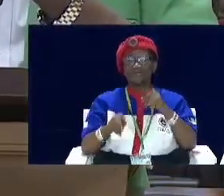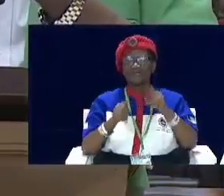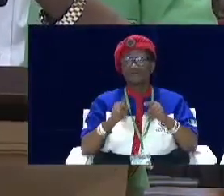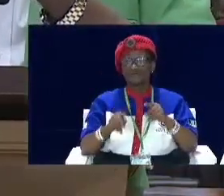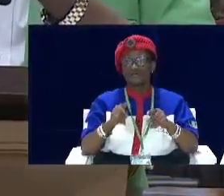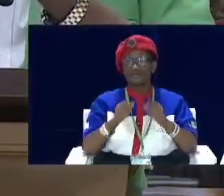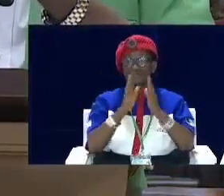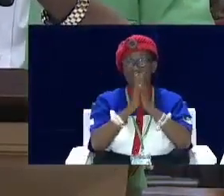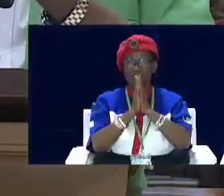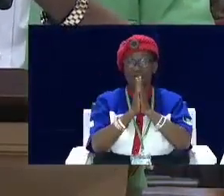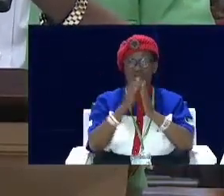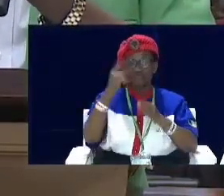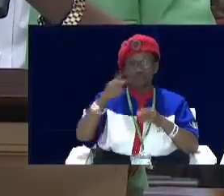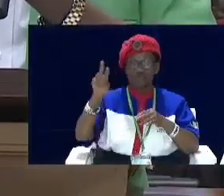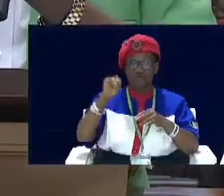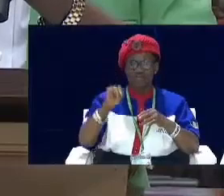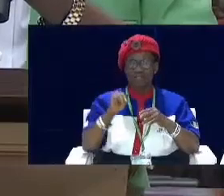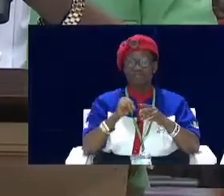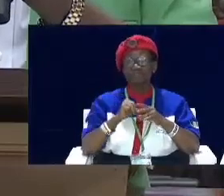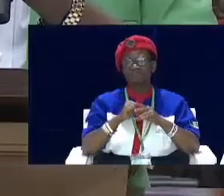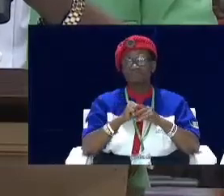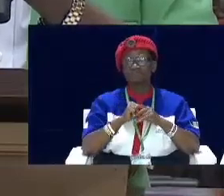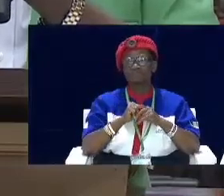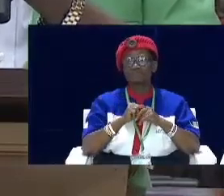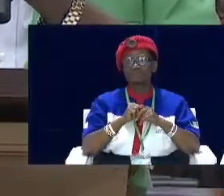Pray for them.